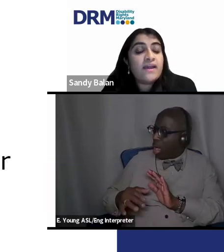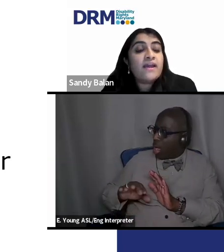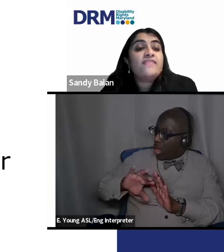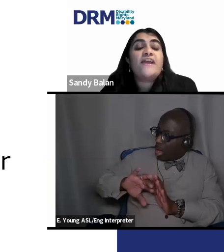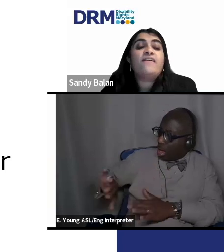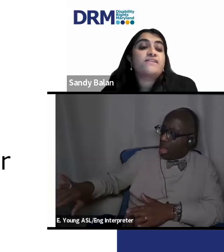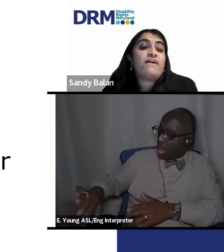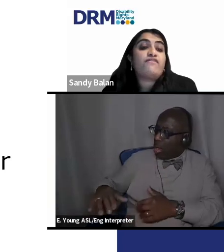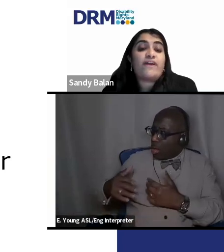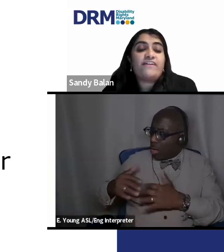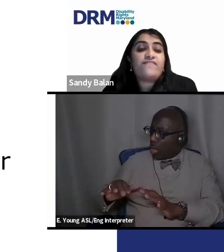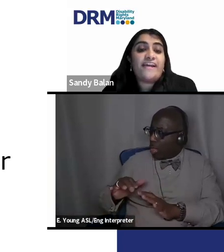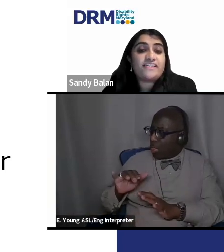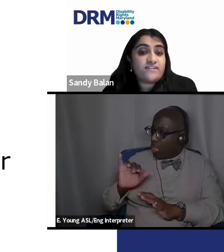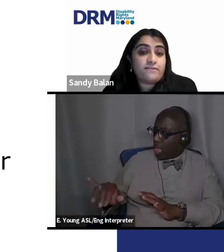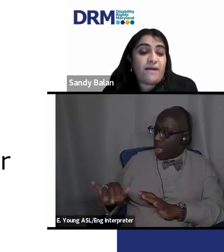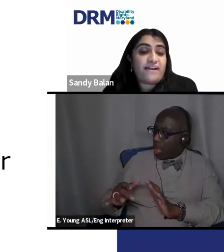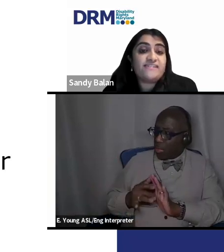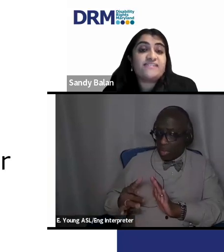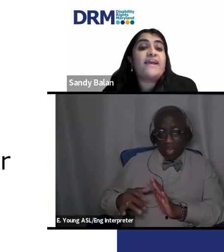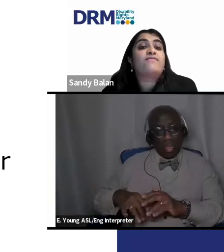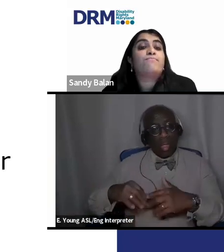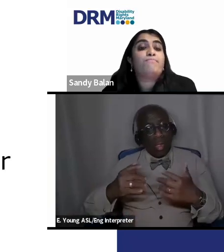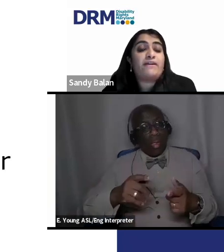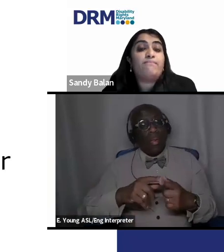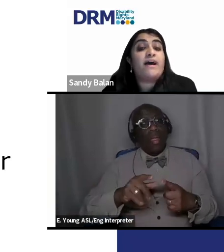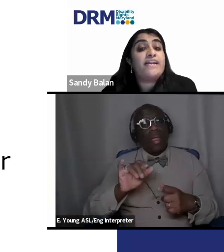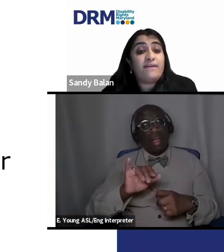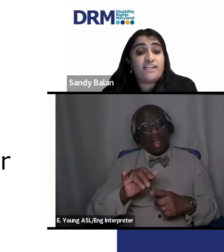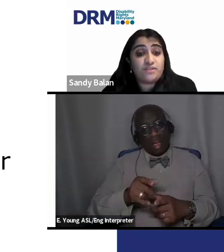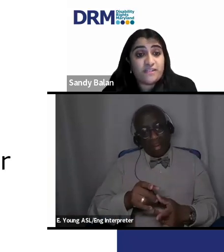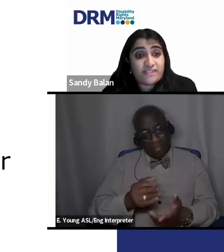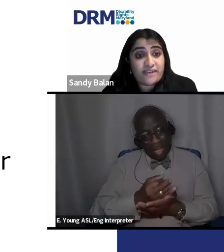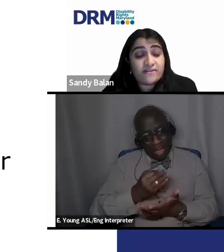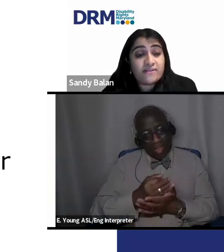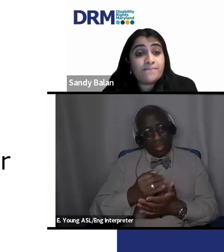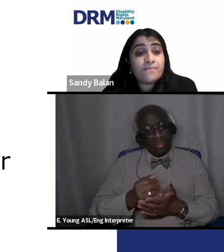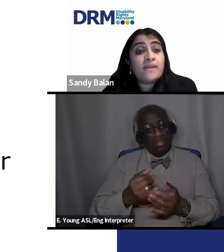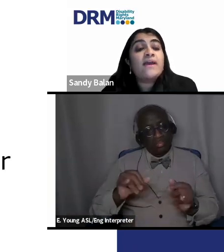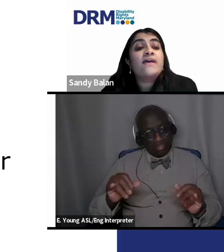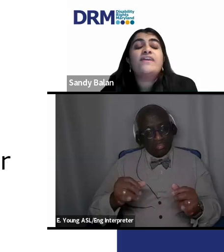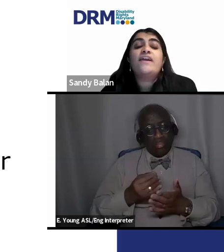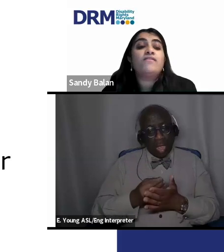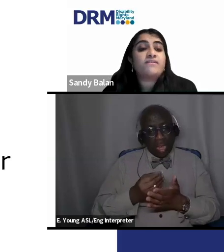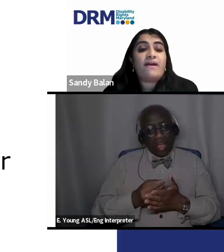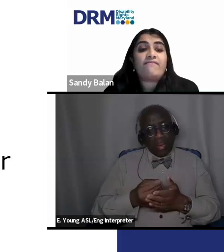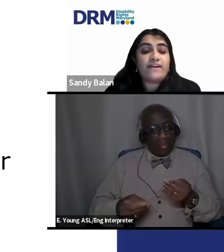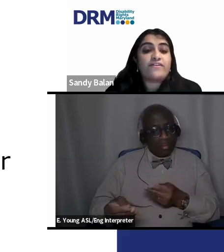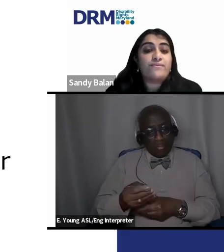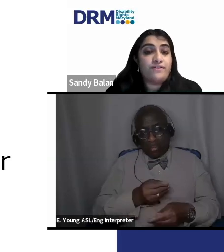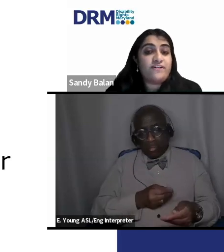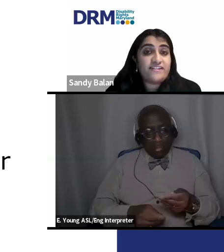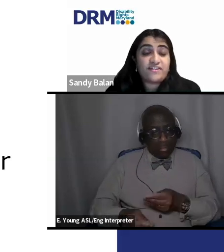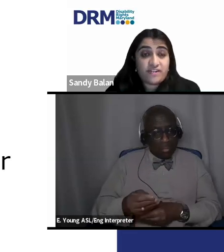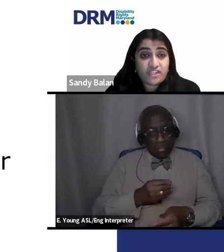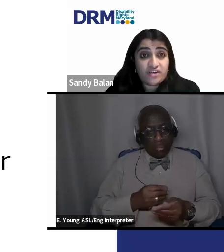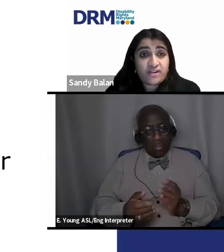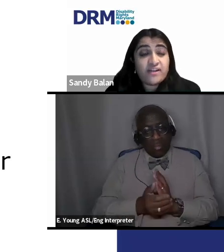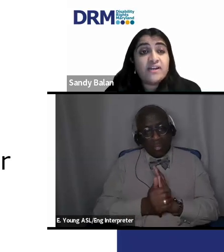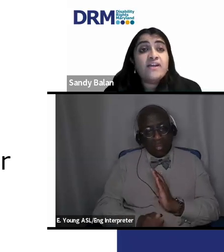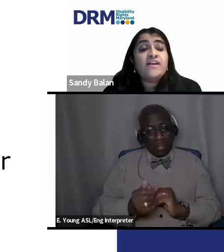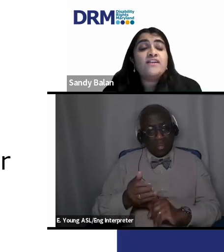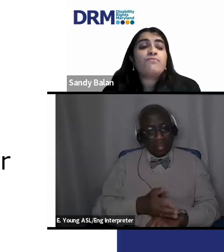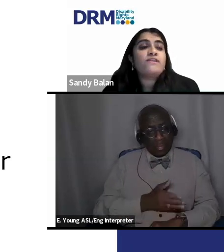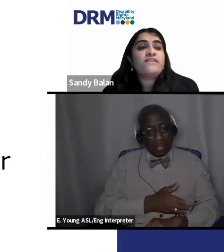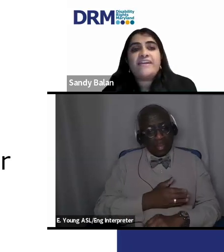abuse. They also have greater financial independence and better money management skills. They also have greater community